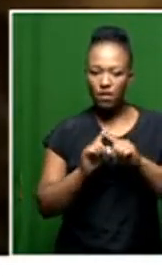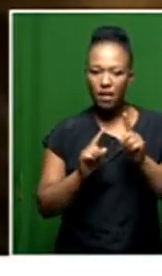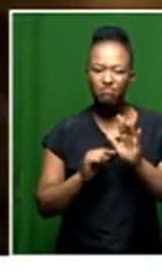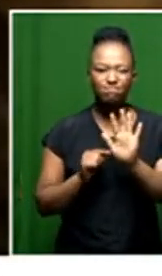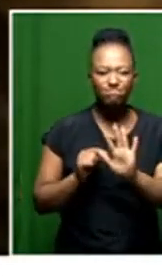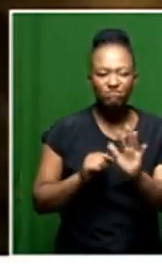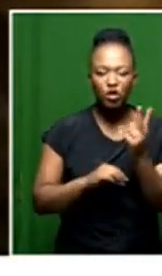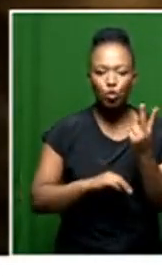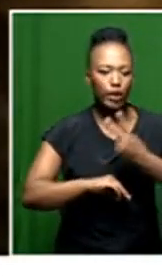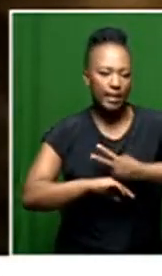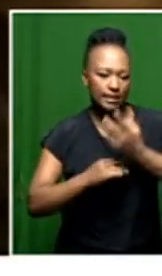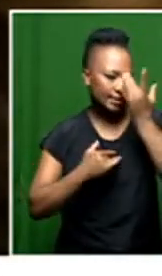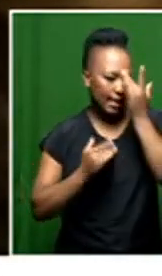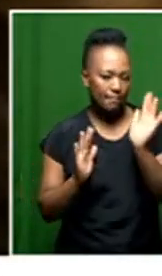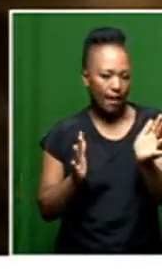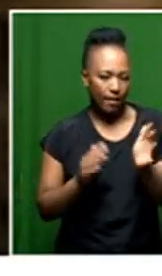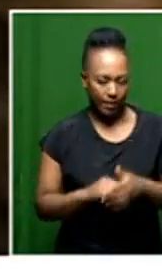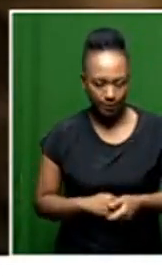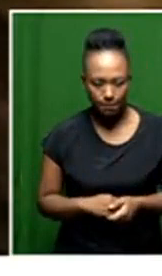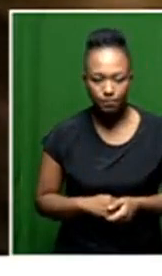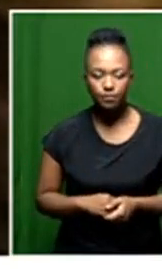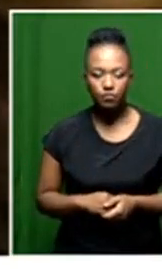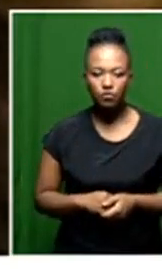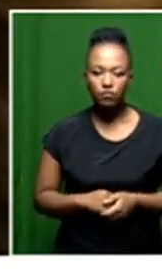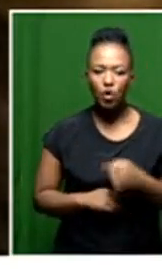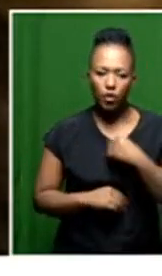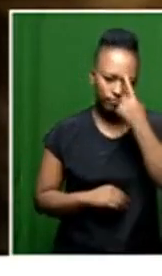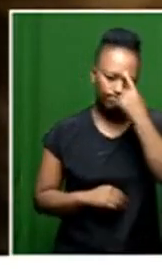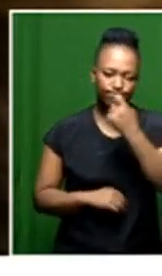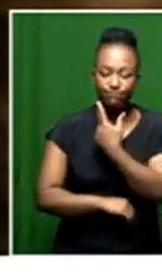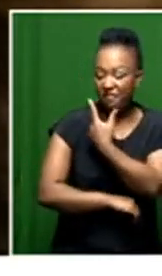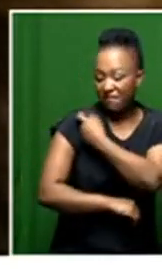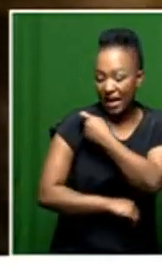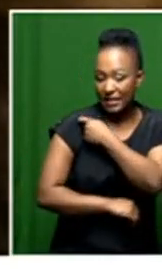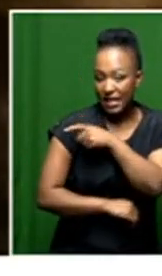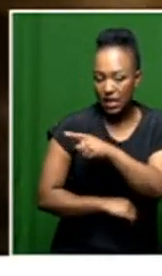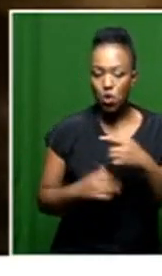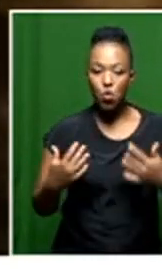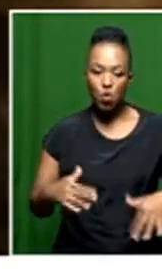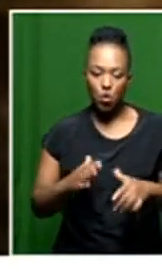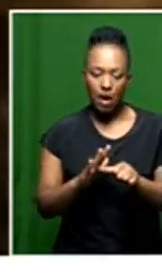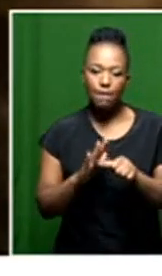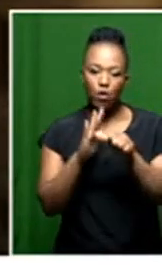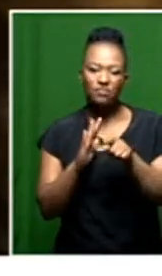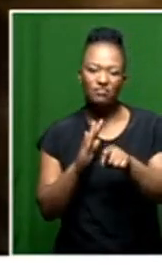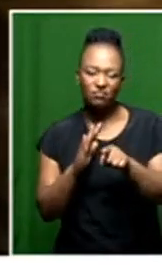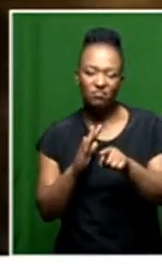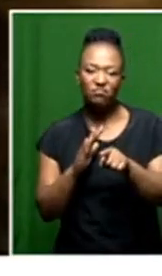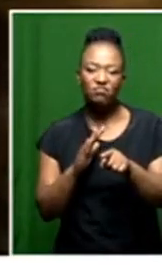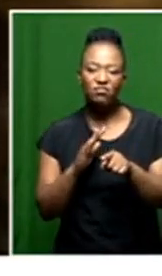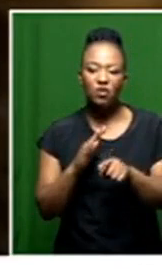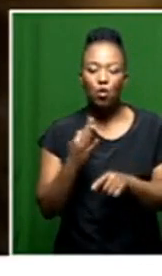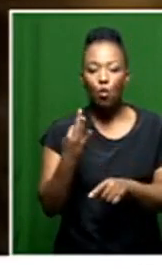maximum 2 days. So we still believe vaccination is a very important mechanism. So there are